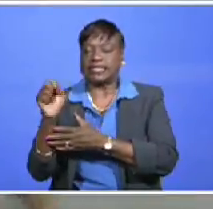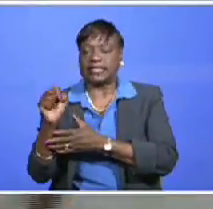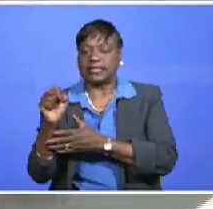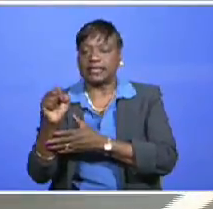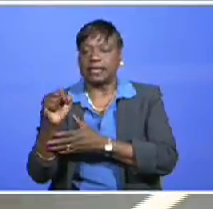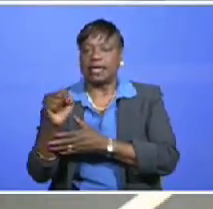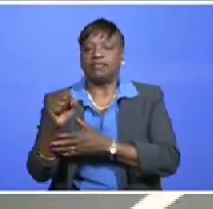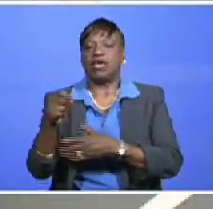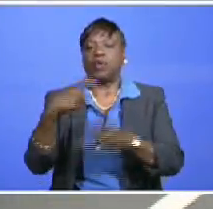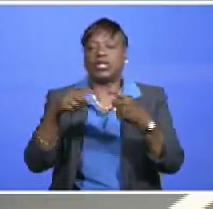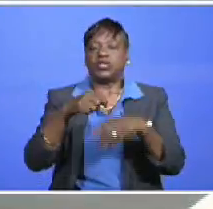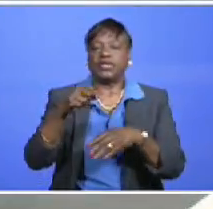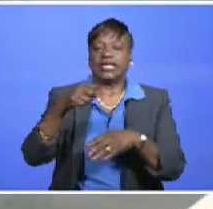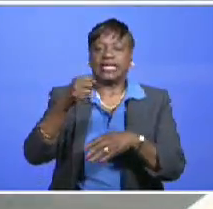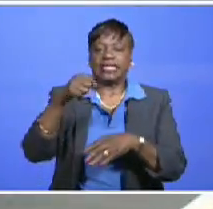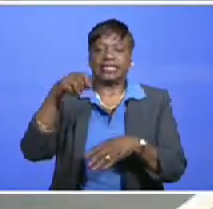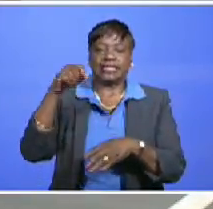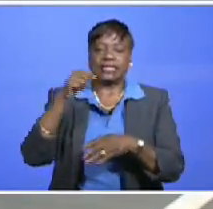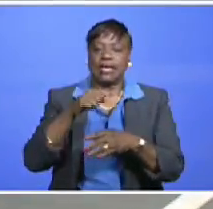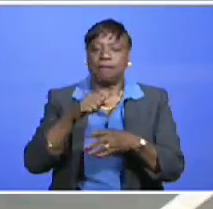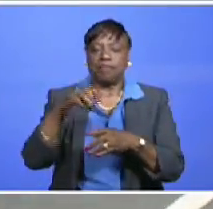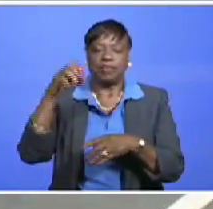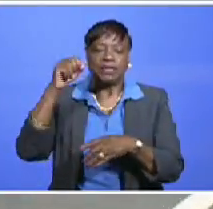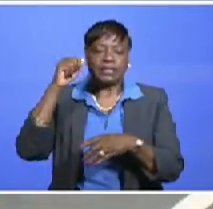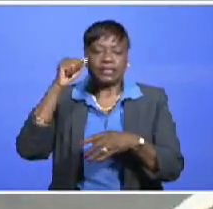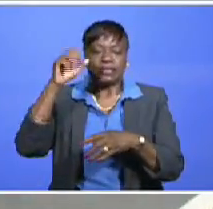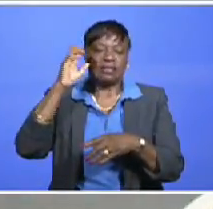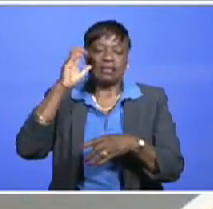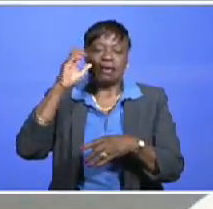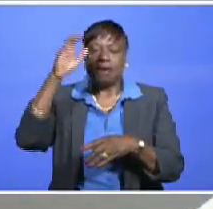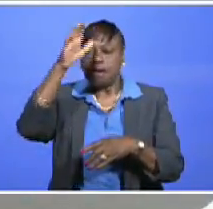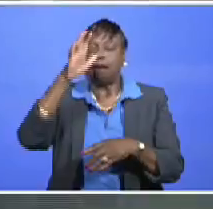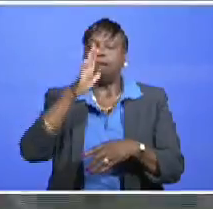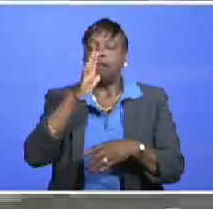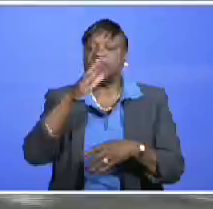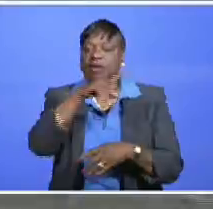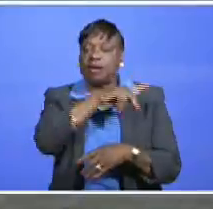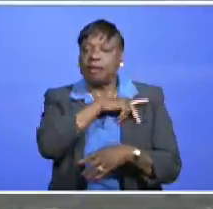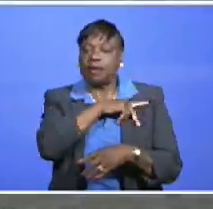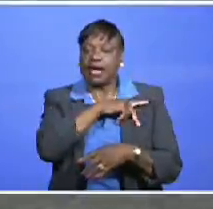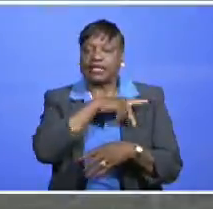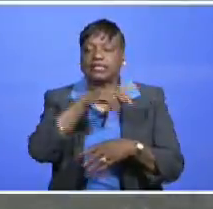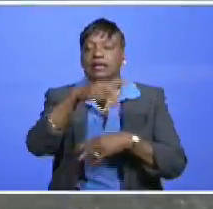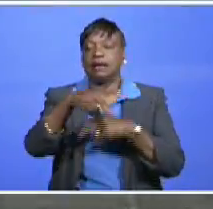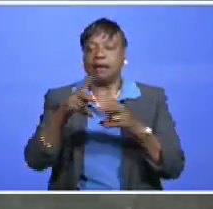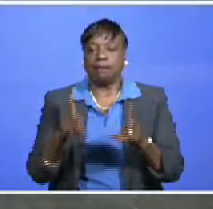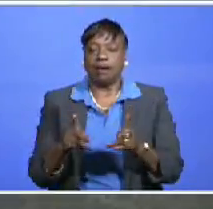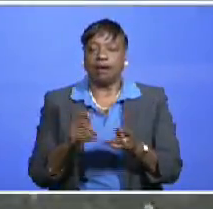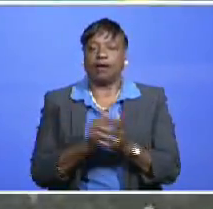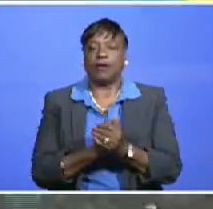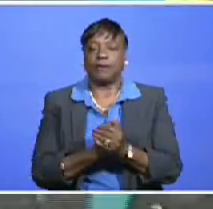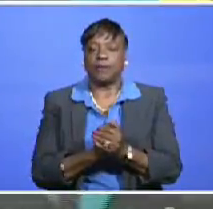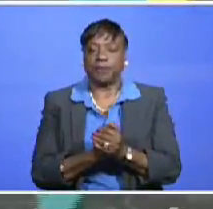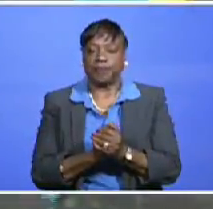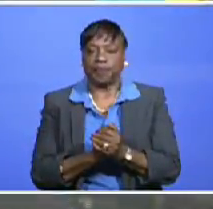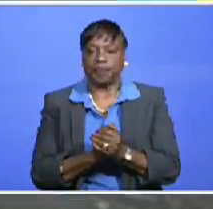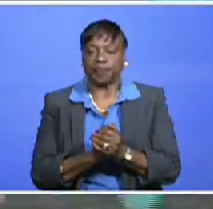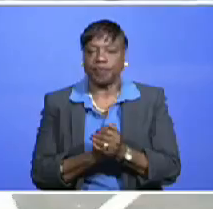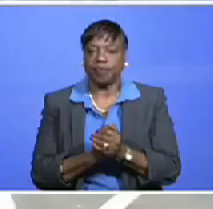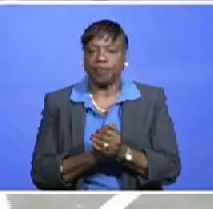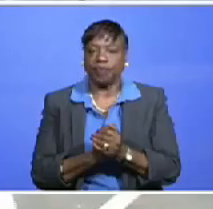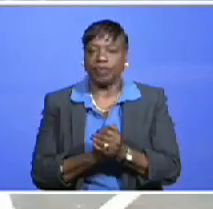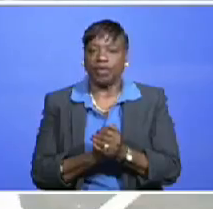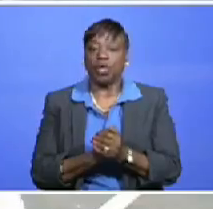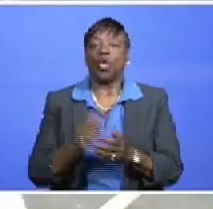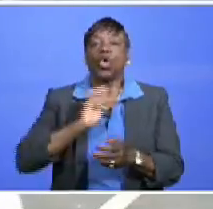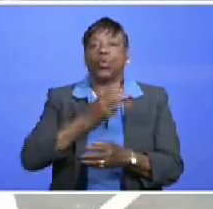Pratt Park. Member of Parliament Shannon Cartwright was grateful that St. Barnabas was one of the stops. We know that